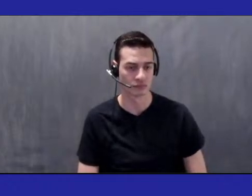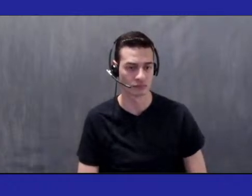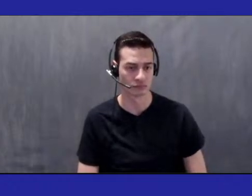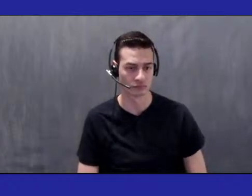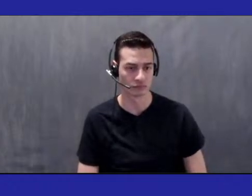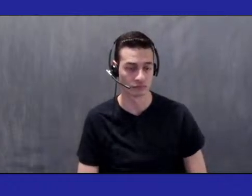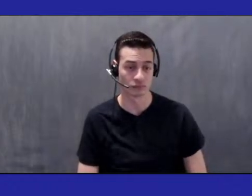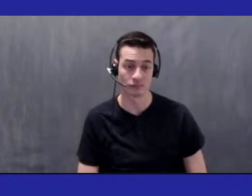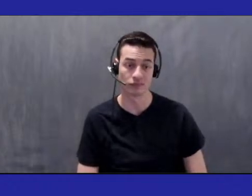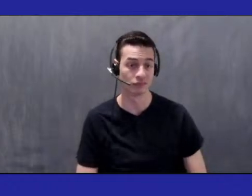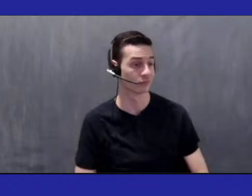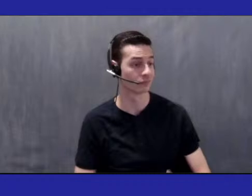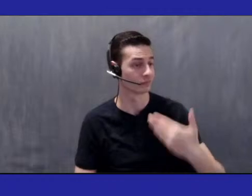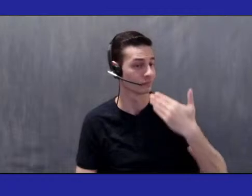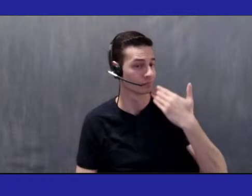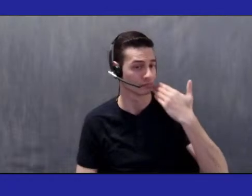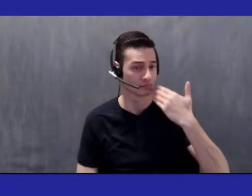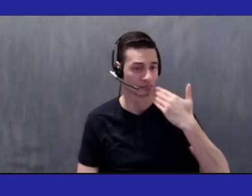Thank you very much.